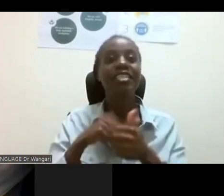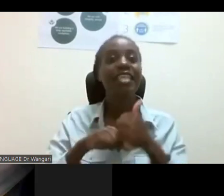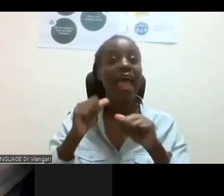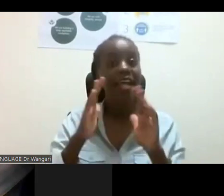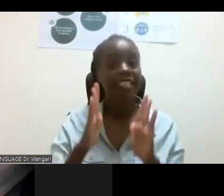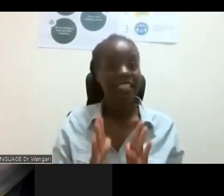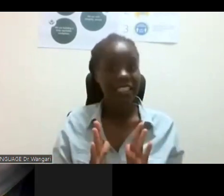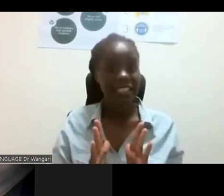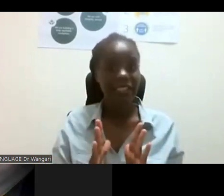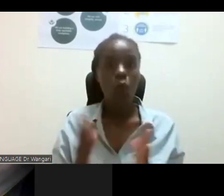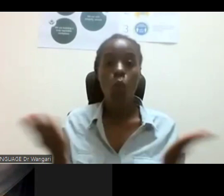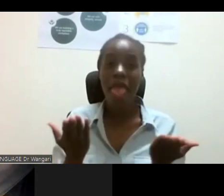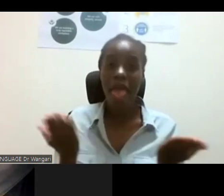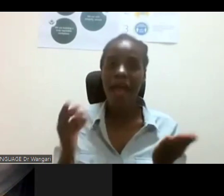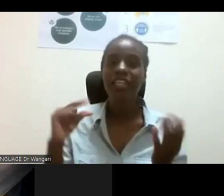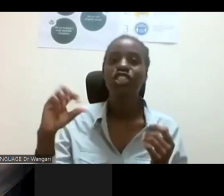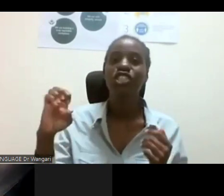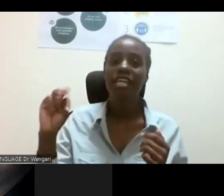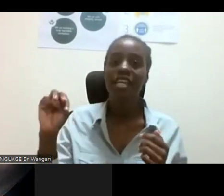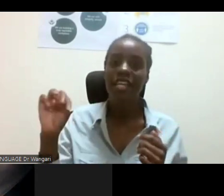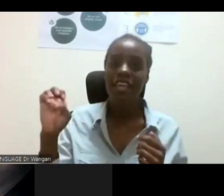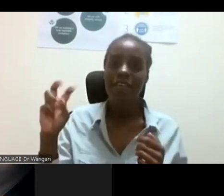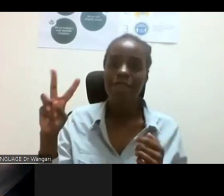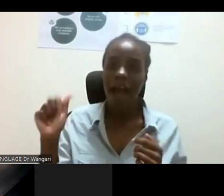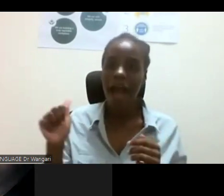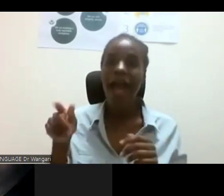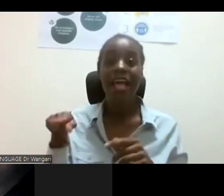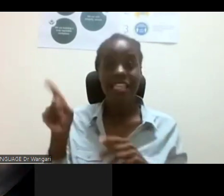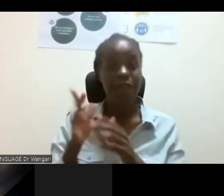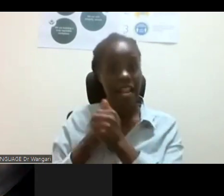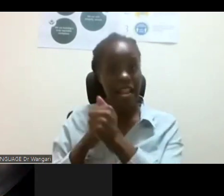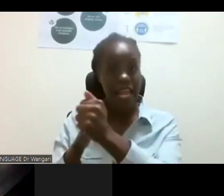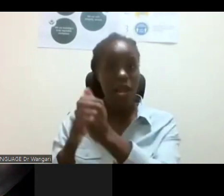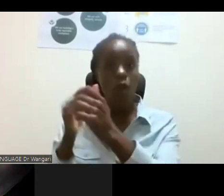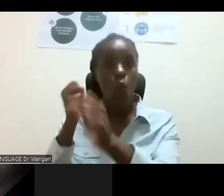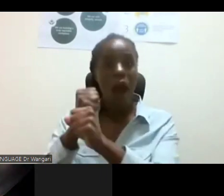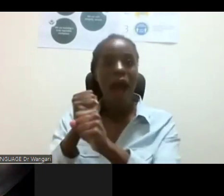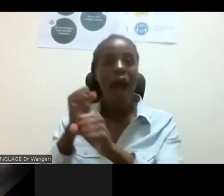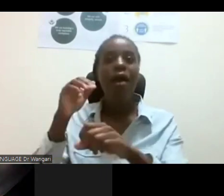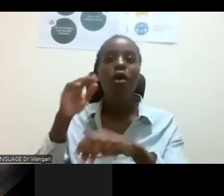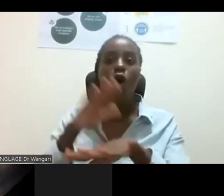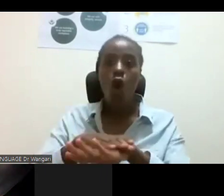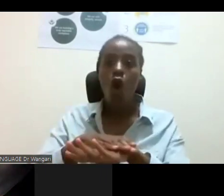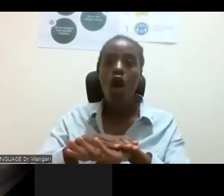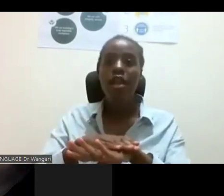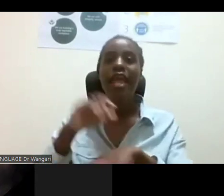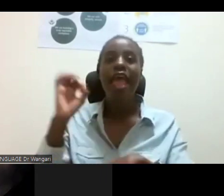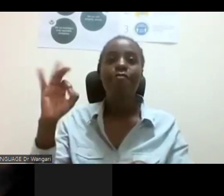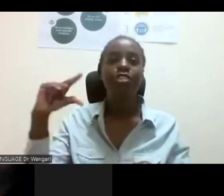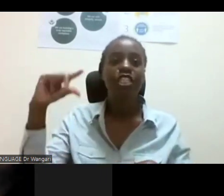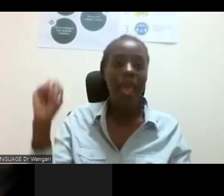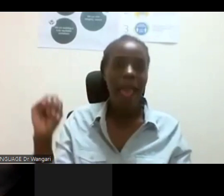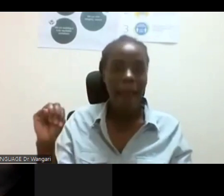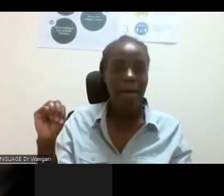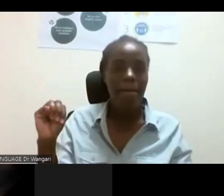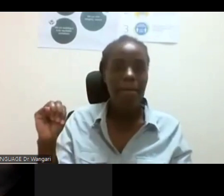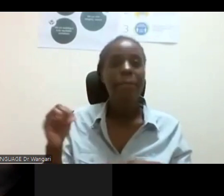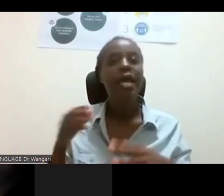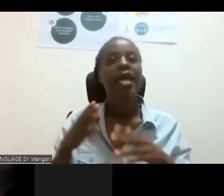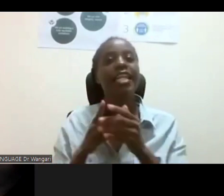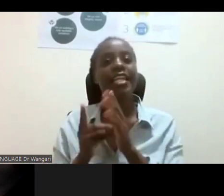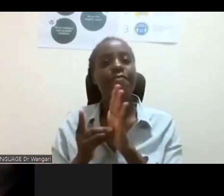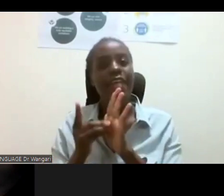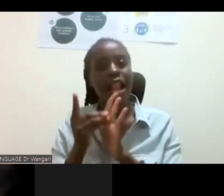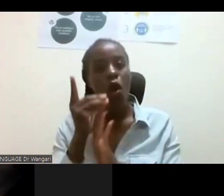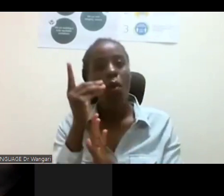in Geneva, where she leads the work on harmful practices, including FGM, developing, testing, and